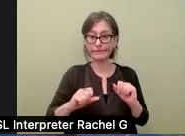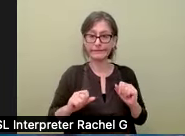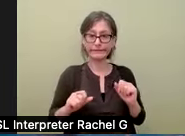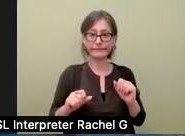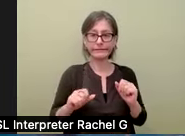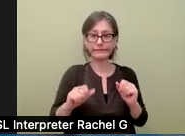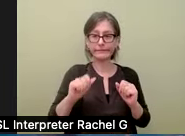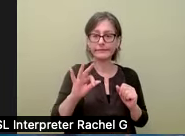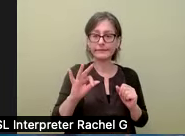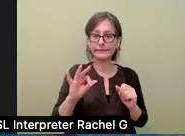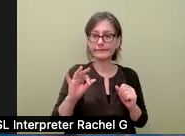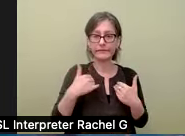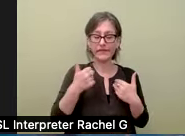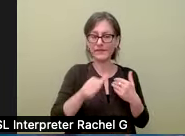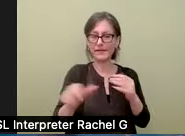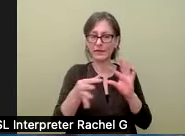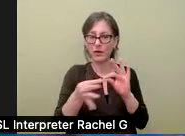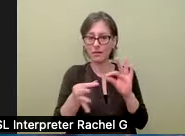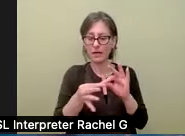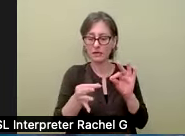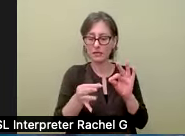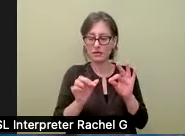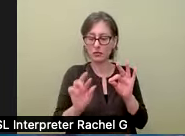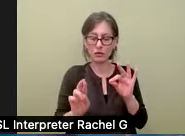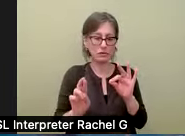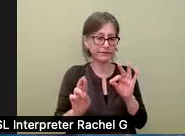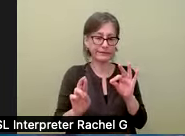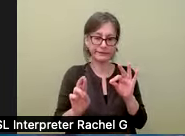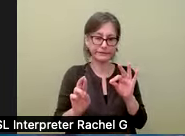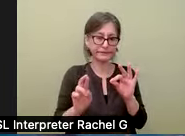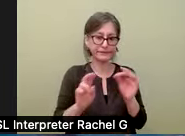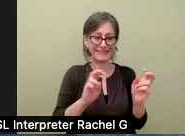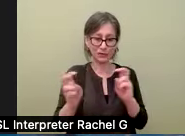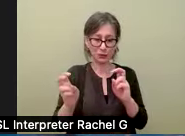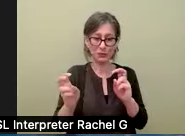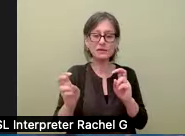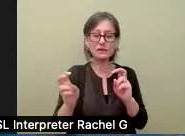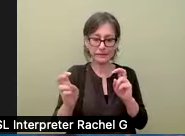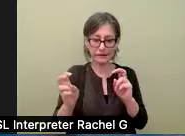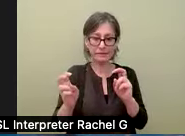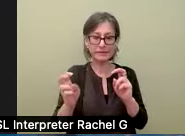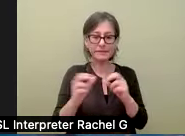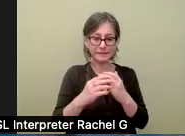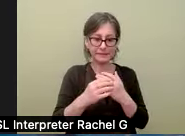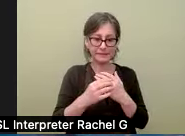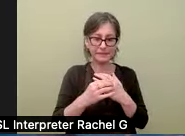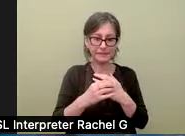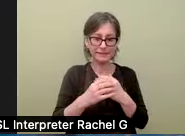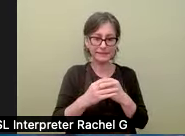any comments or issues that we need to figure